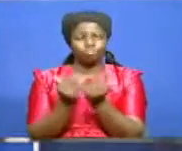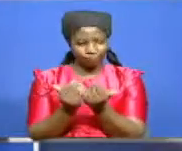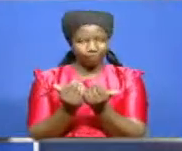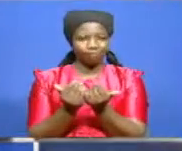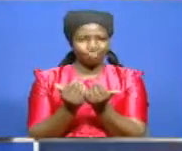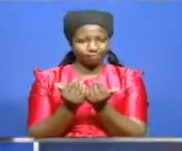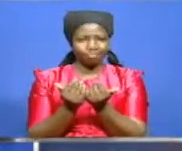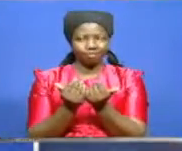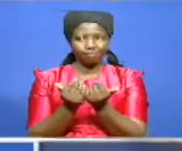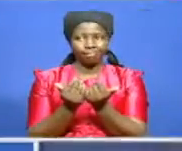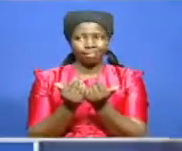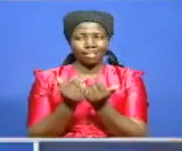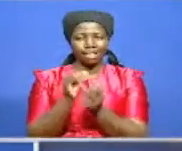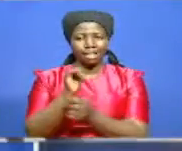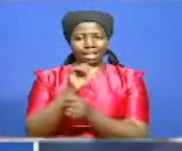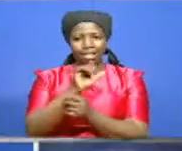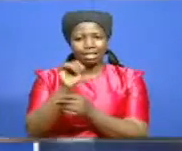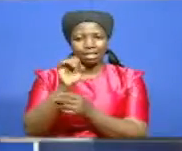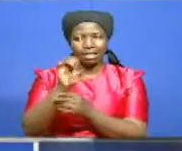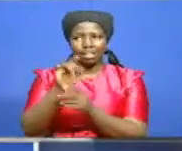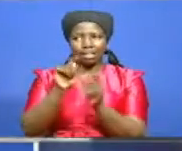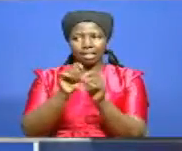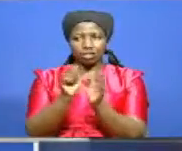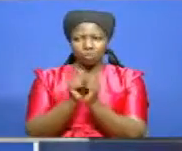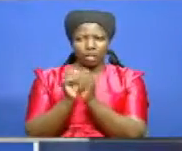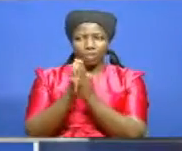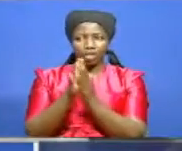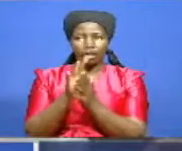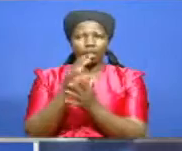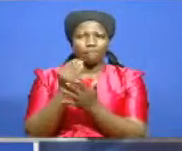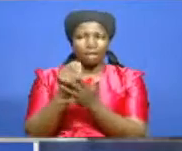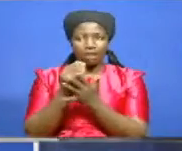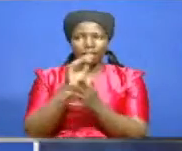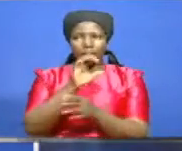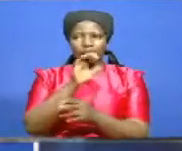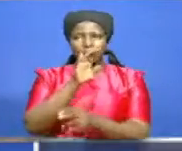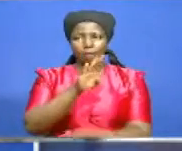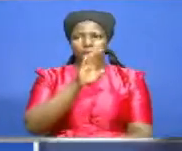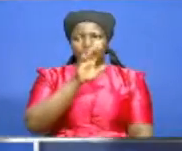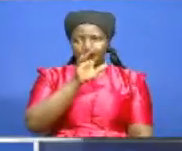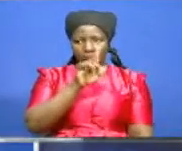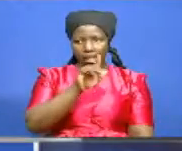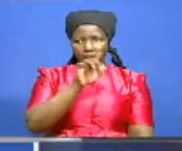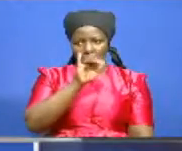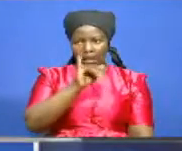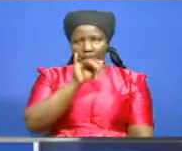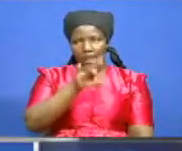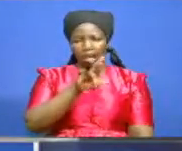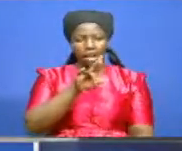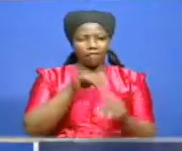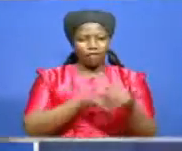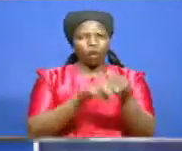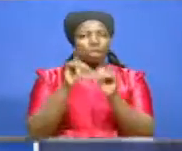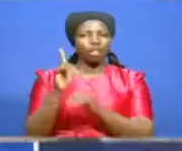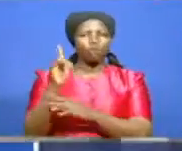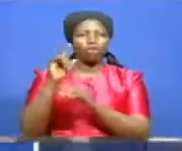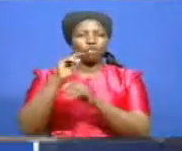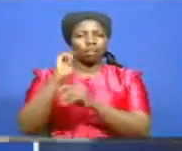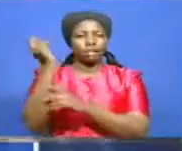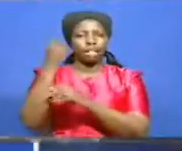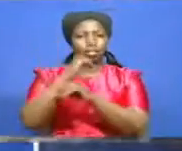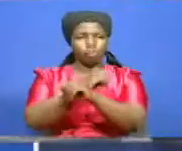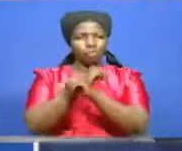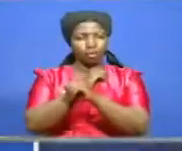residual assets and liabilities of CBLIR in accordance with the laws of Kenya to protect the interest